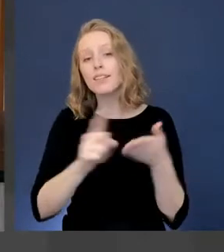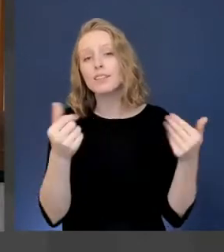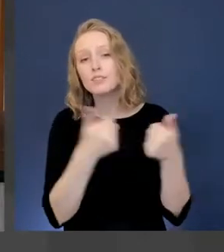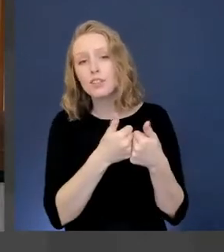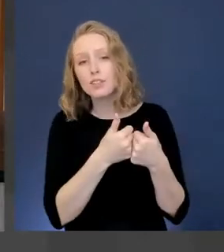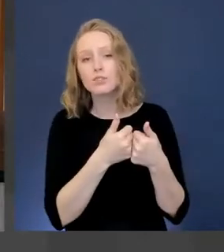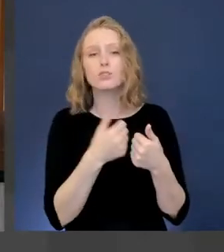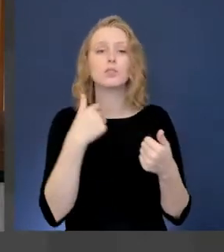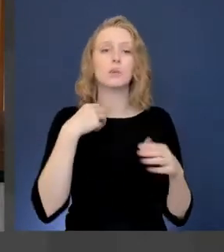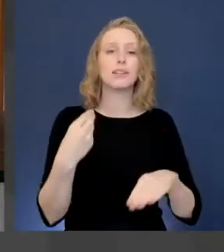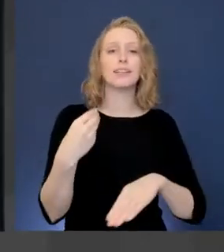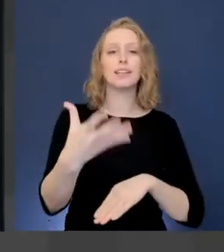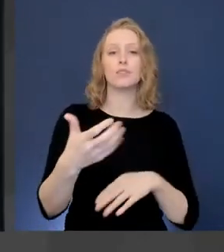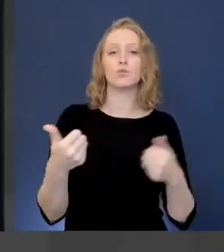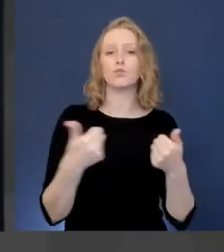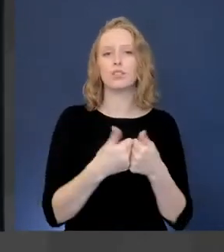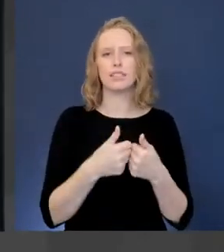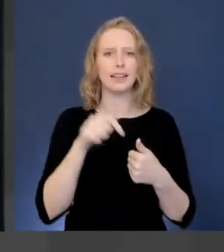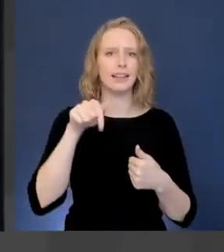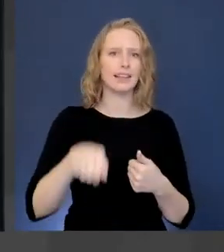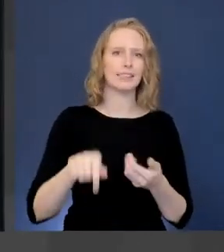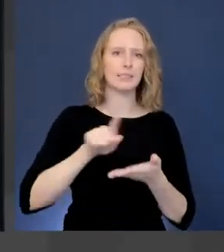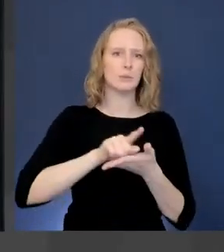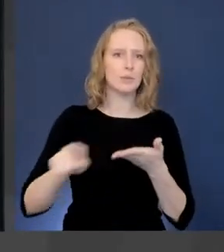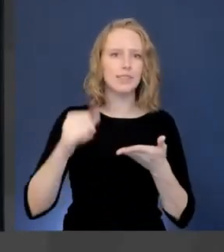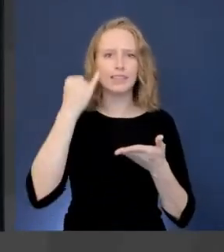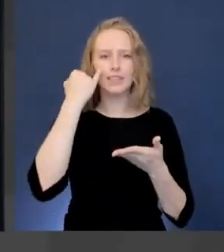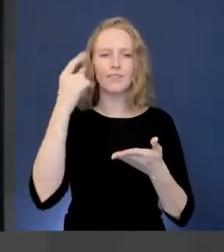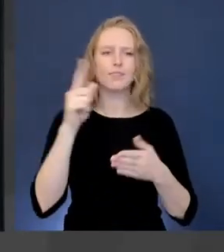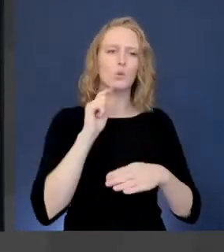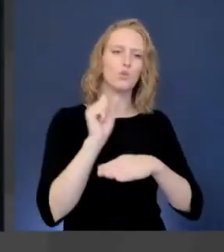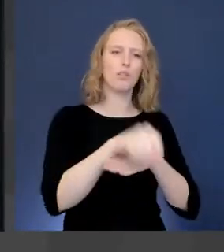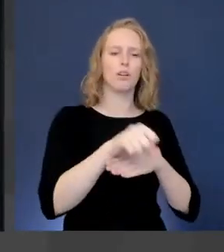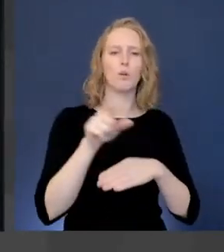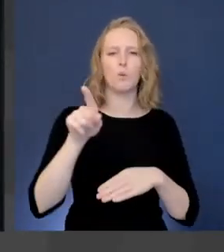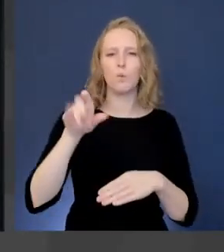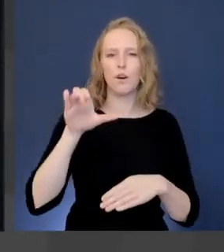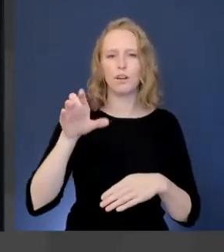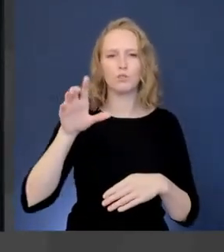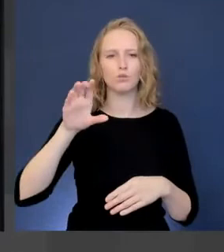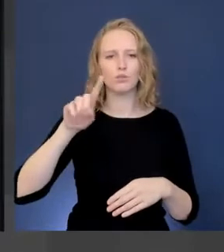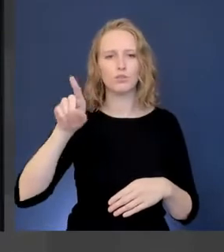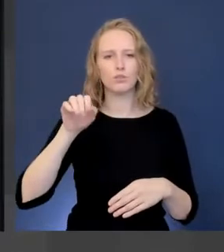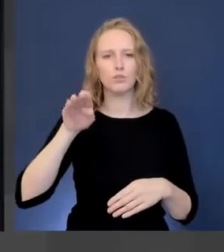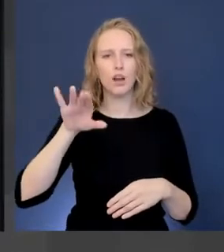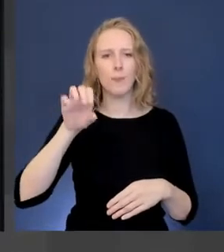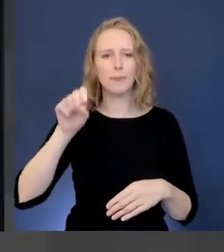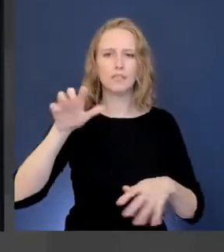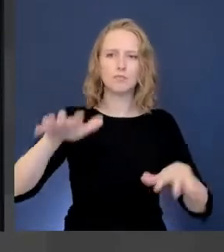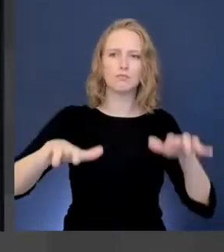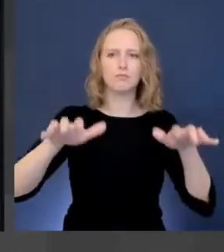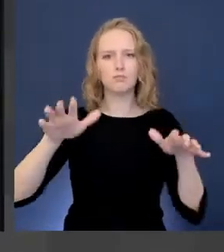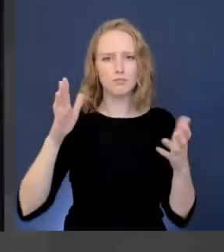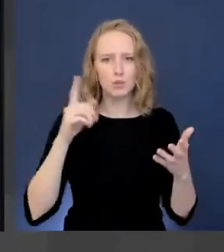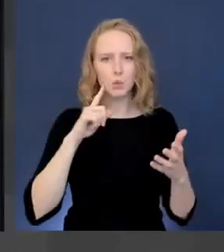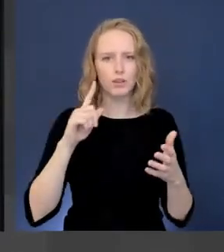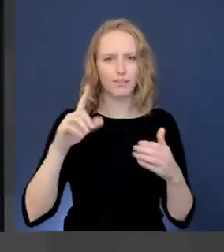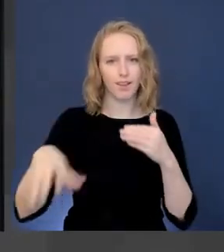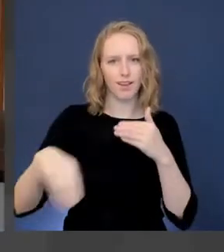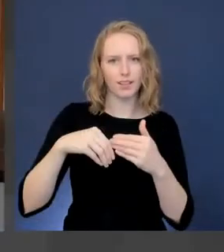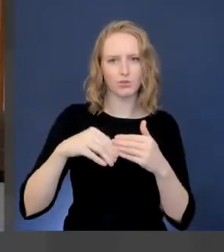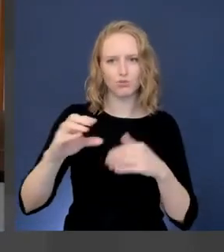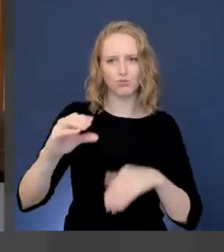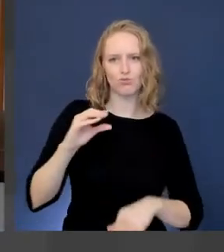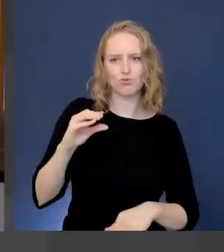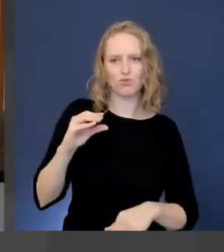you, like, this week, if you beat 100 zombies, you'll get extra adventure points. That's a lot of zombies. Yeah, but people do it so fast.